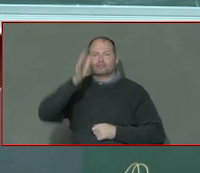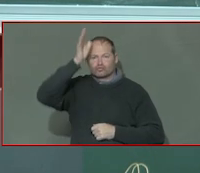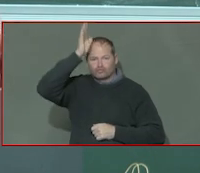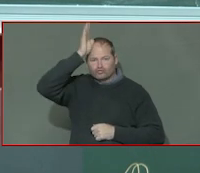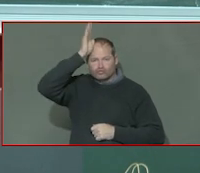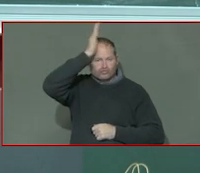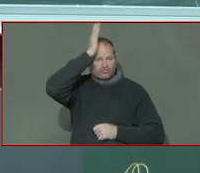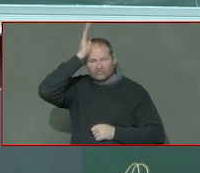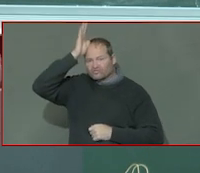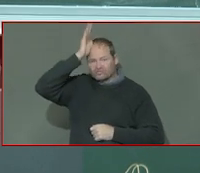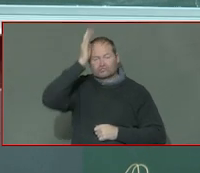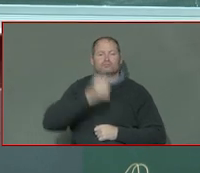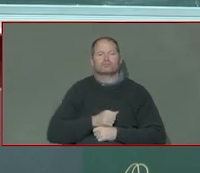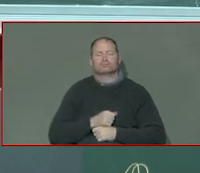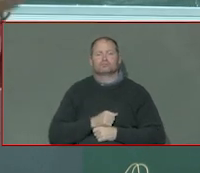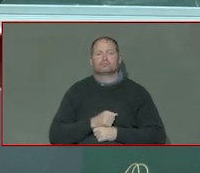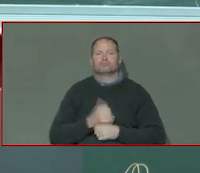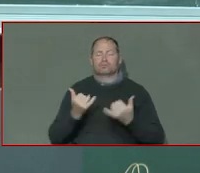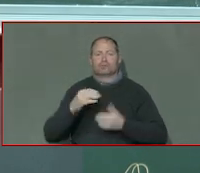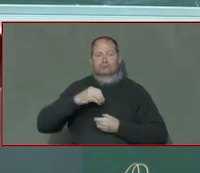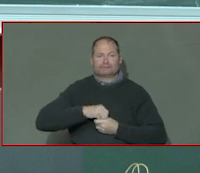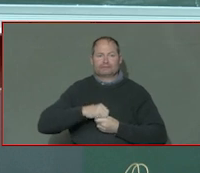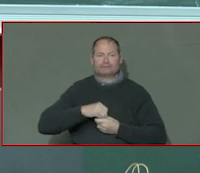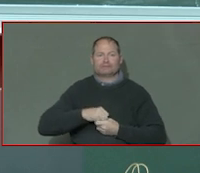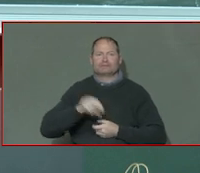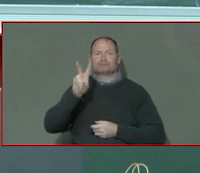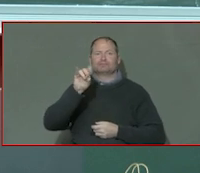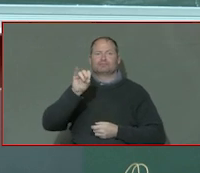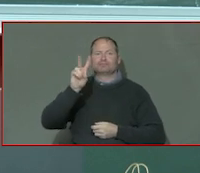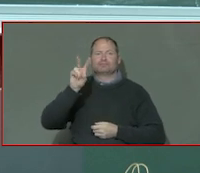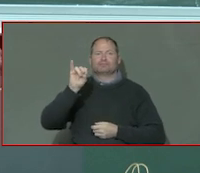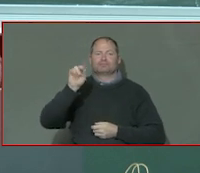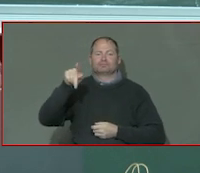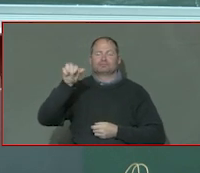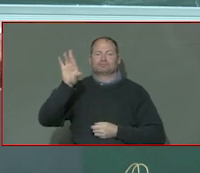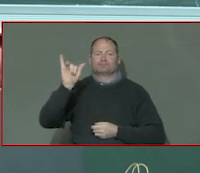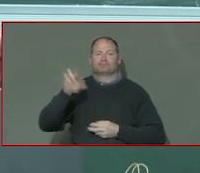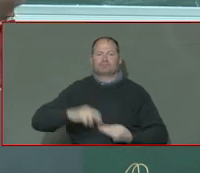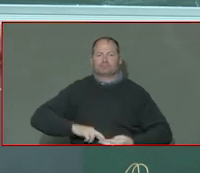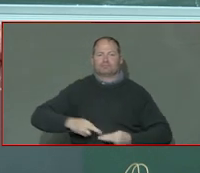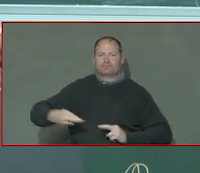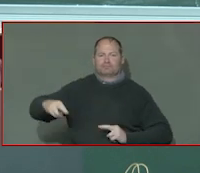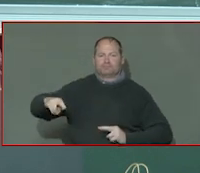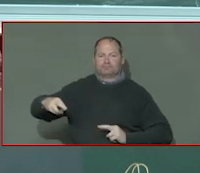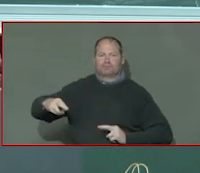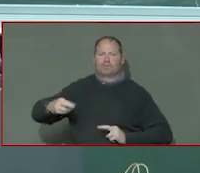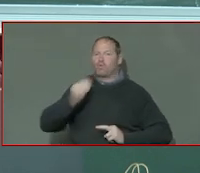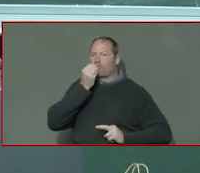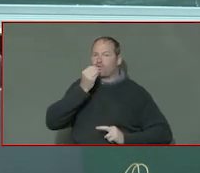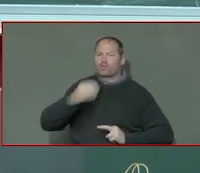internal fertilization with vivipare. There we are going to have the umbilical cord that's going to feed the fetus.